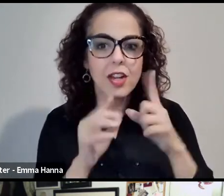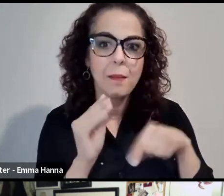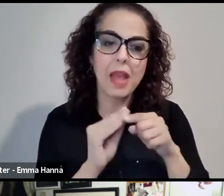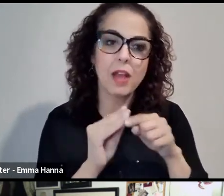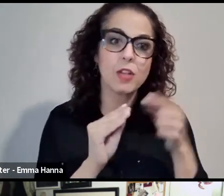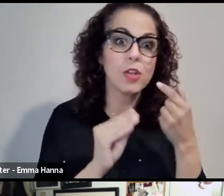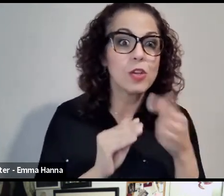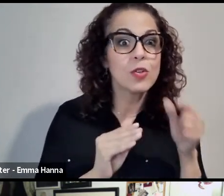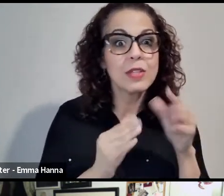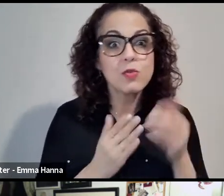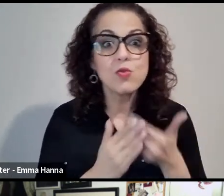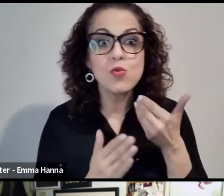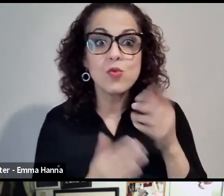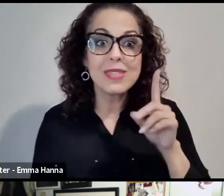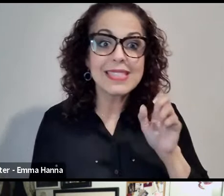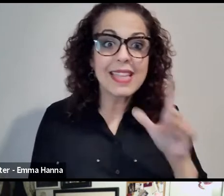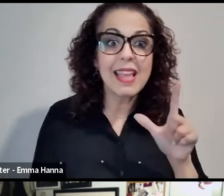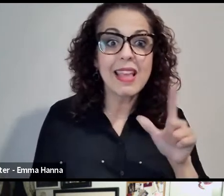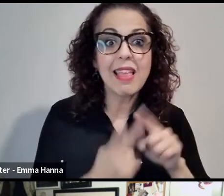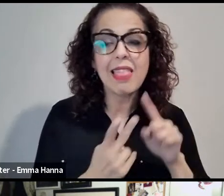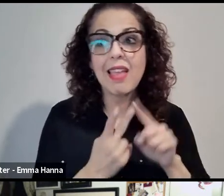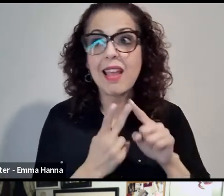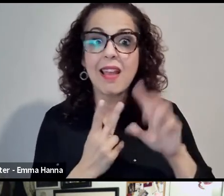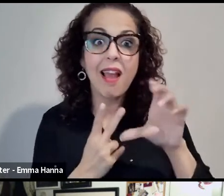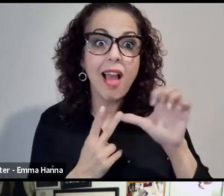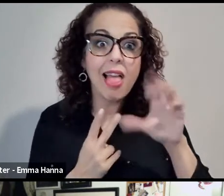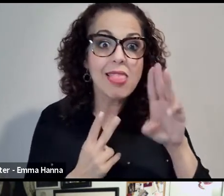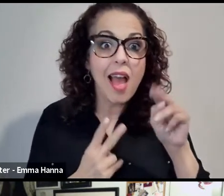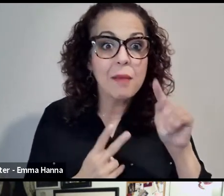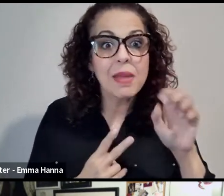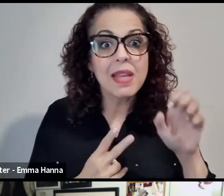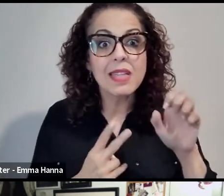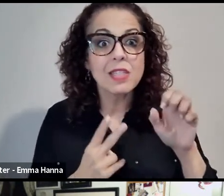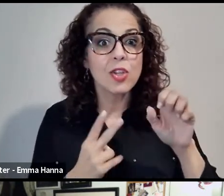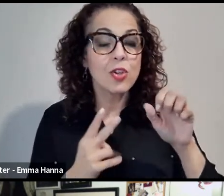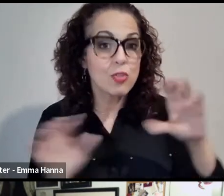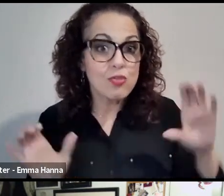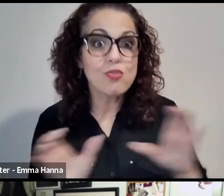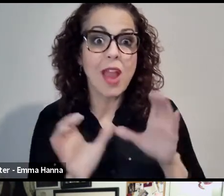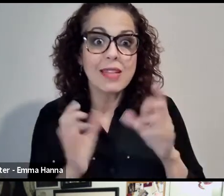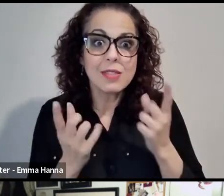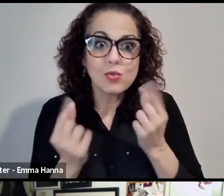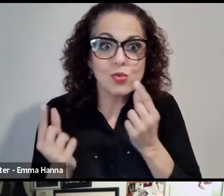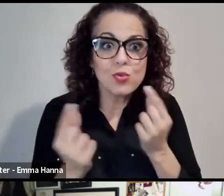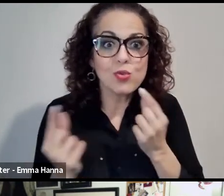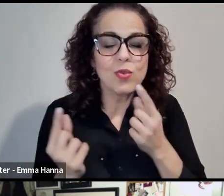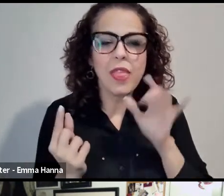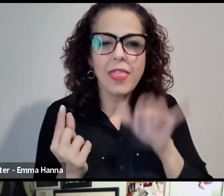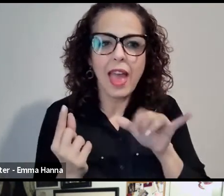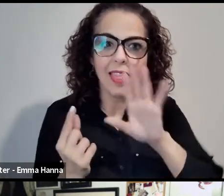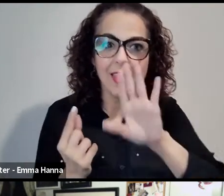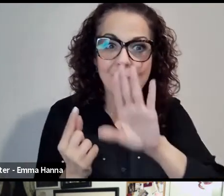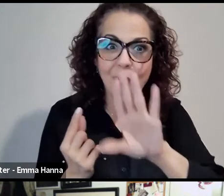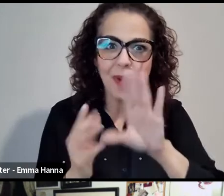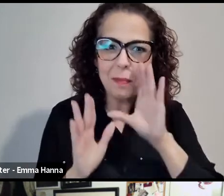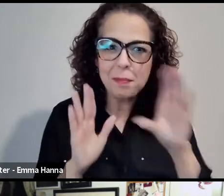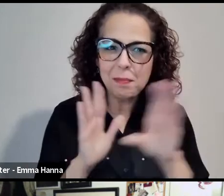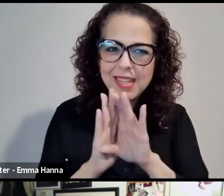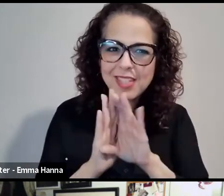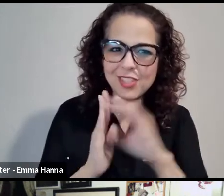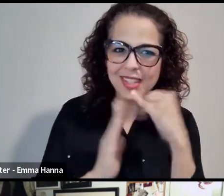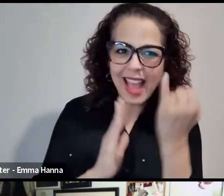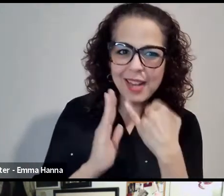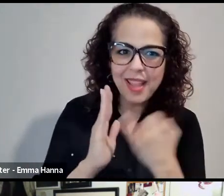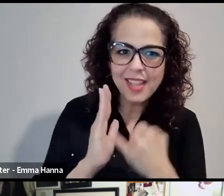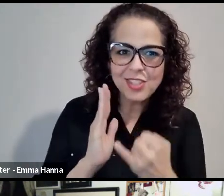they talk about climate crisis, they talk about what we're supposed to do. And that was in that animation, it was the first time I